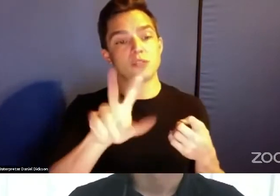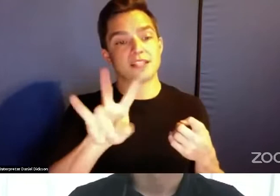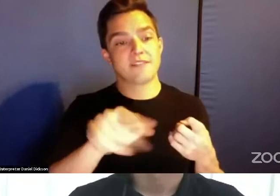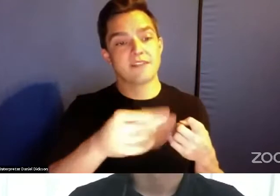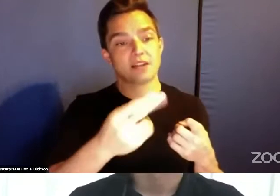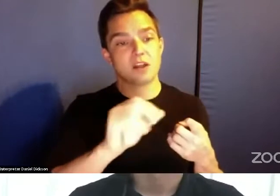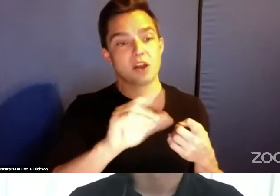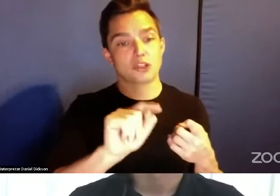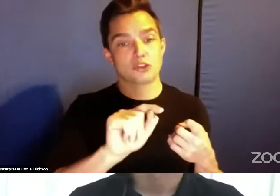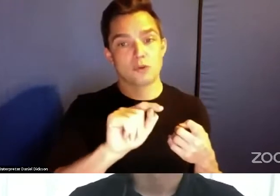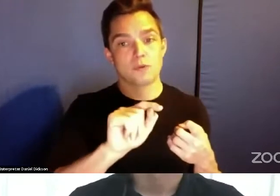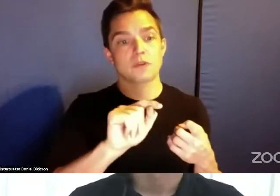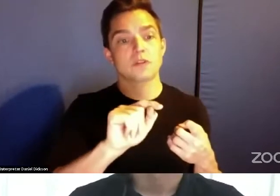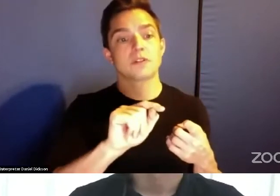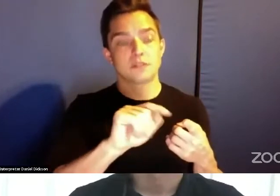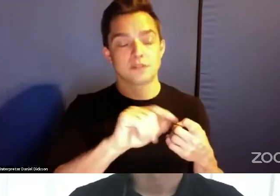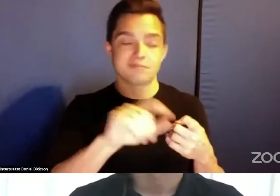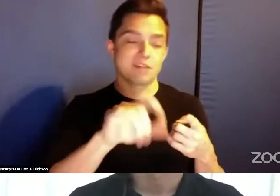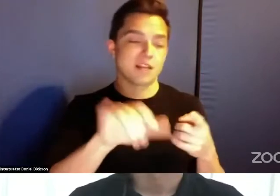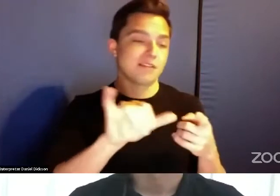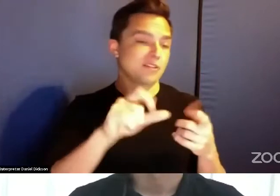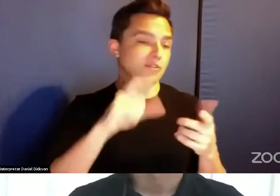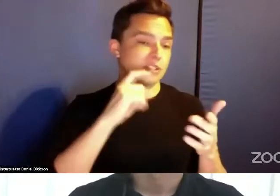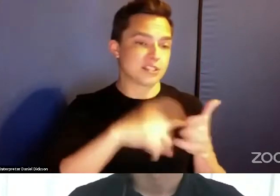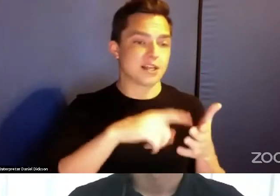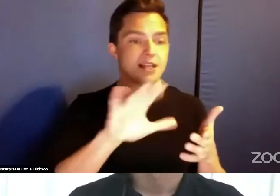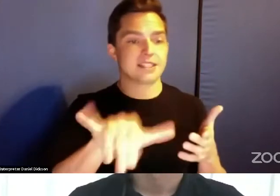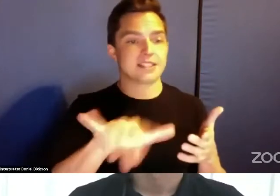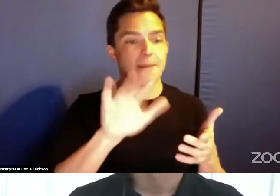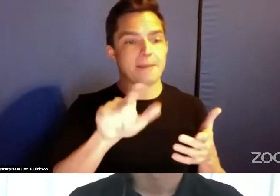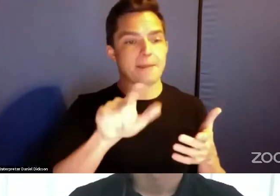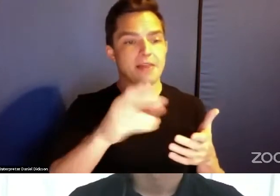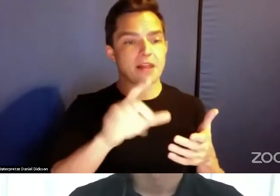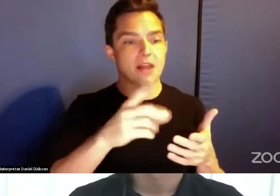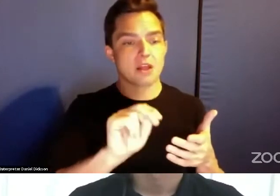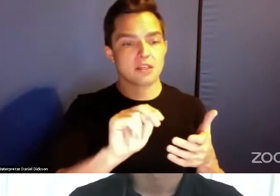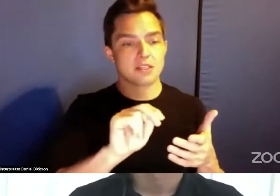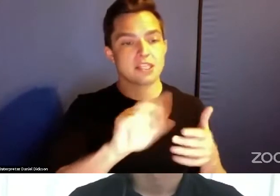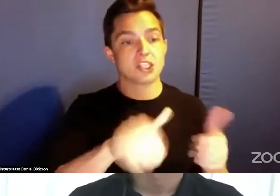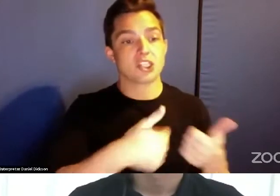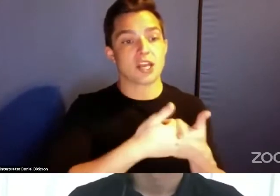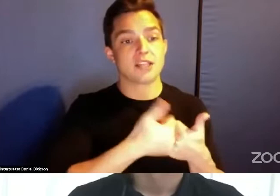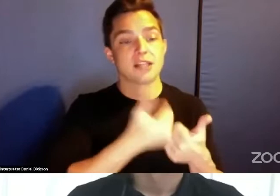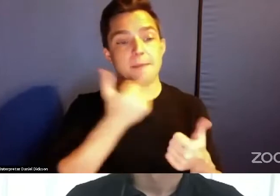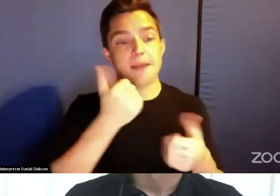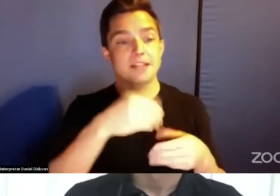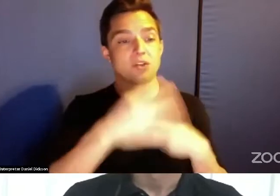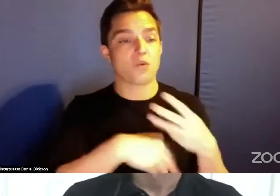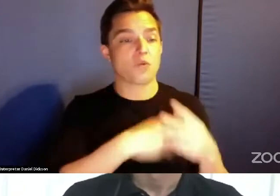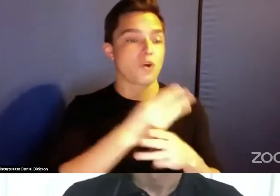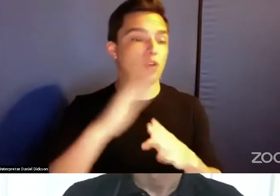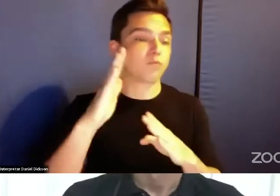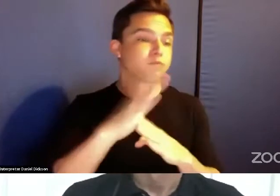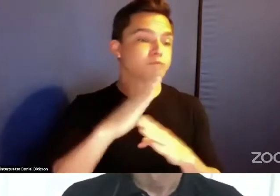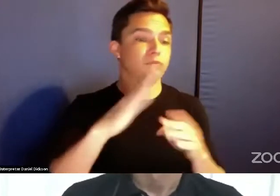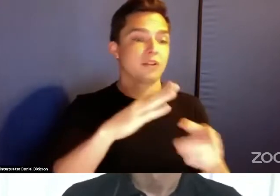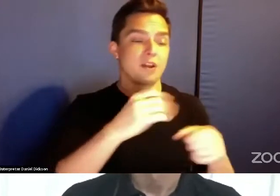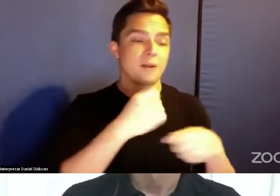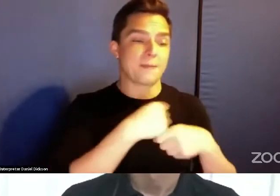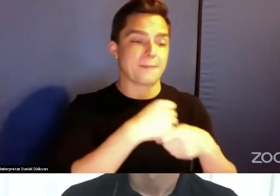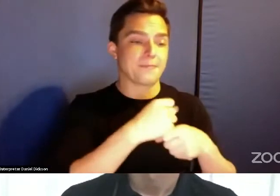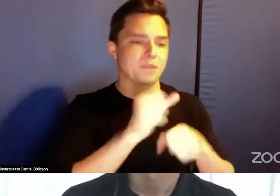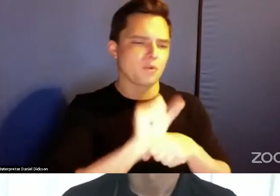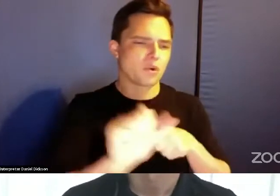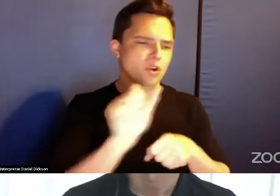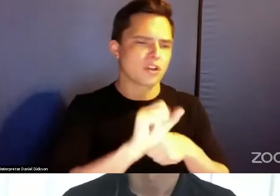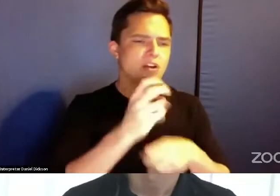from CYBATHLON Challenges, the best in the world are preparing, working hard, and making sure that our 3rd edition